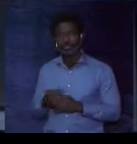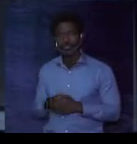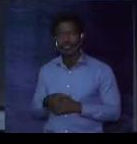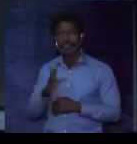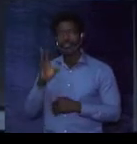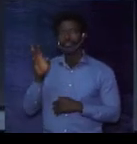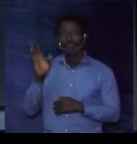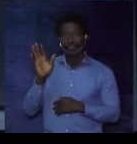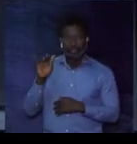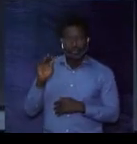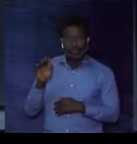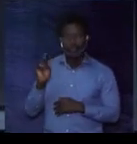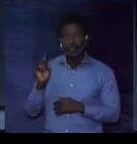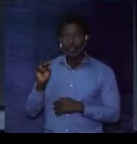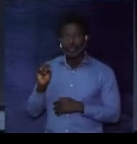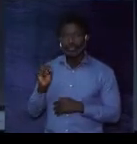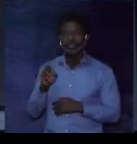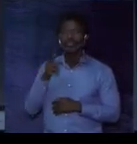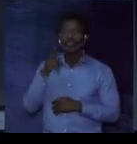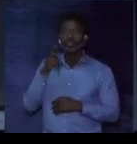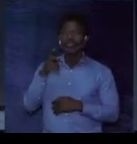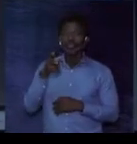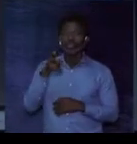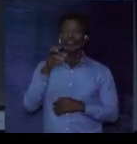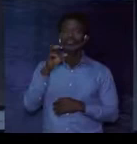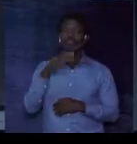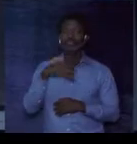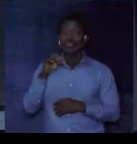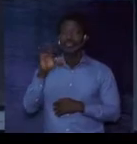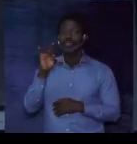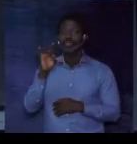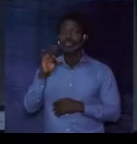1,000. It's no 1,000. It's just a 15 million